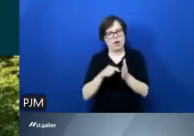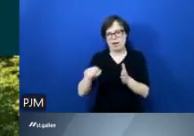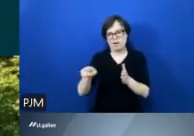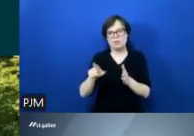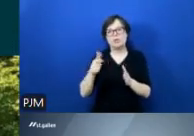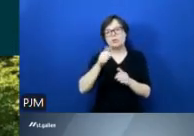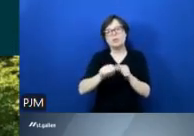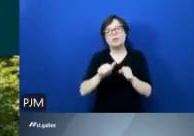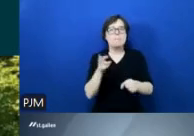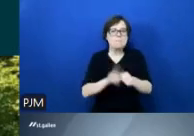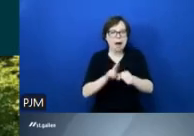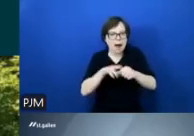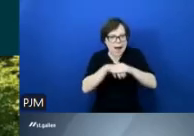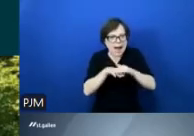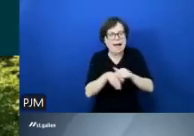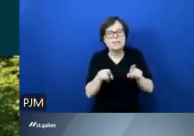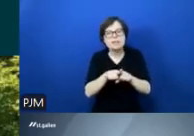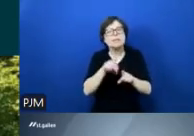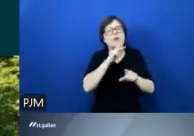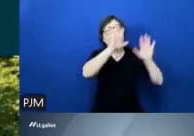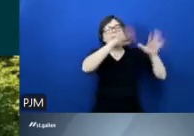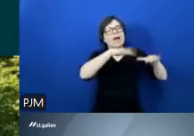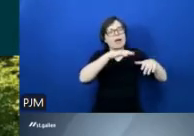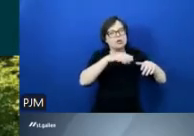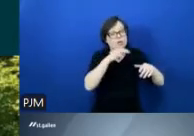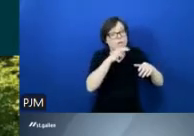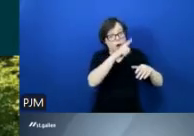most common projects, rainwater storage and use